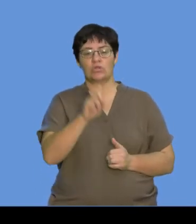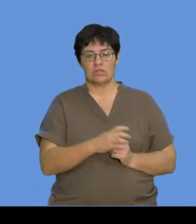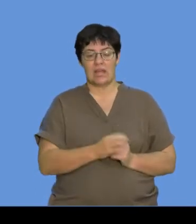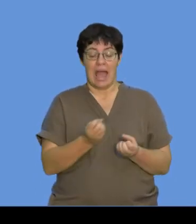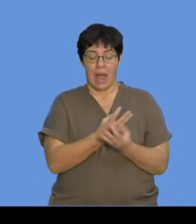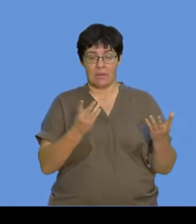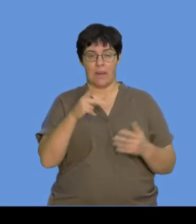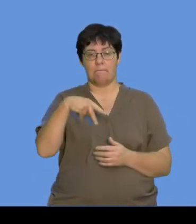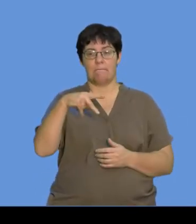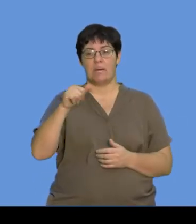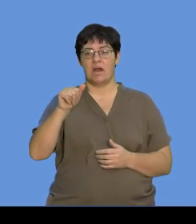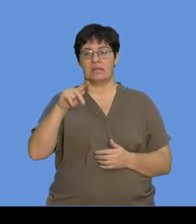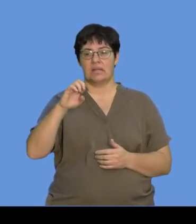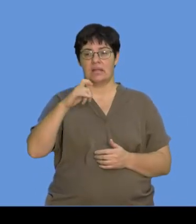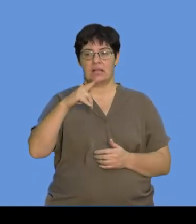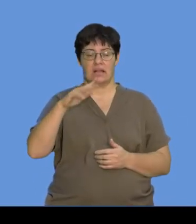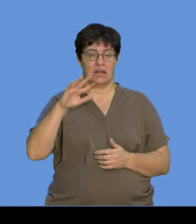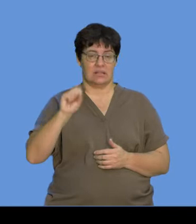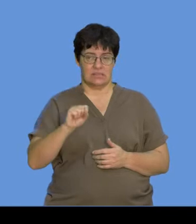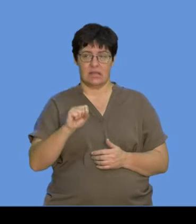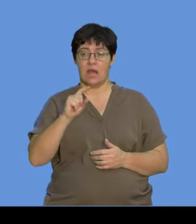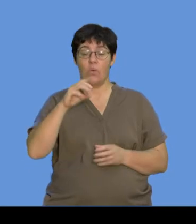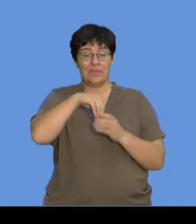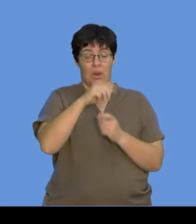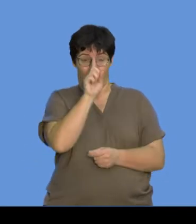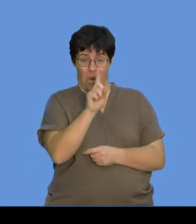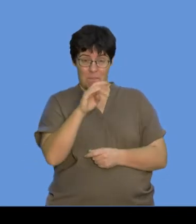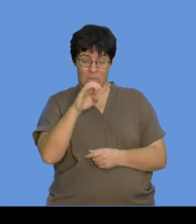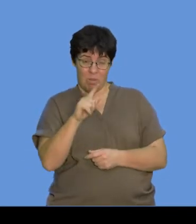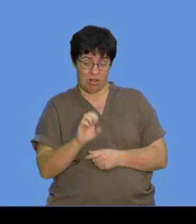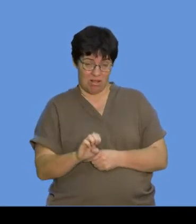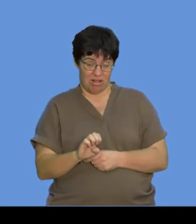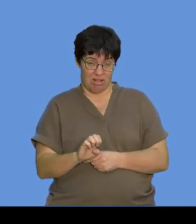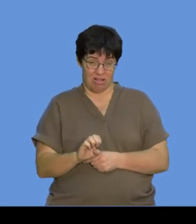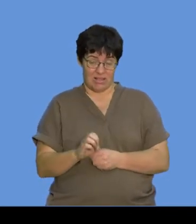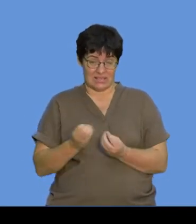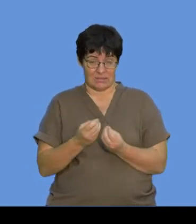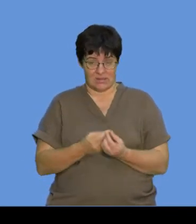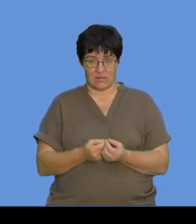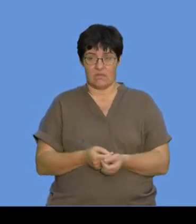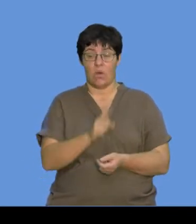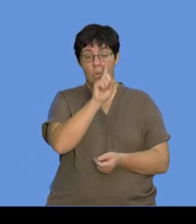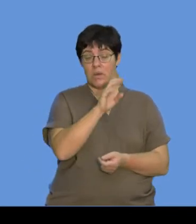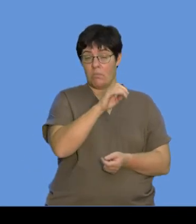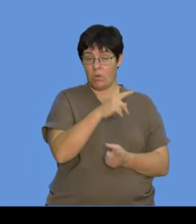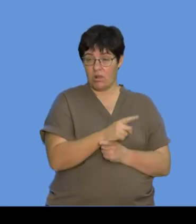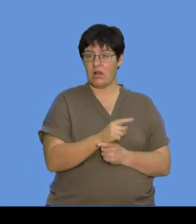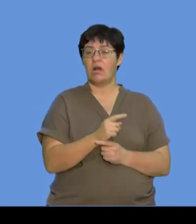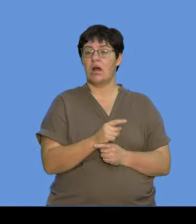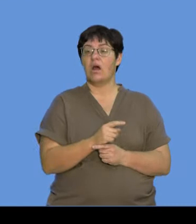is, how many particles are there in a mole of a substance? So 1 mole of carbon-12